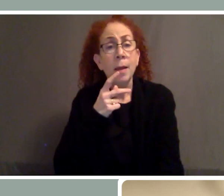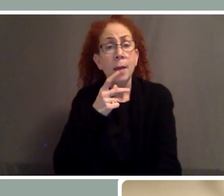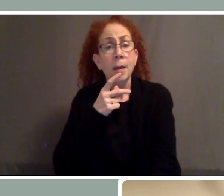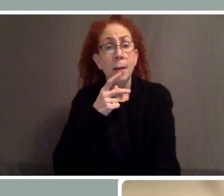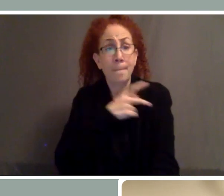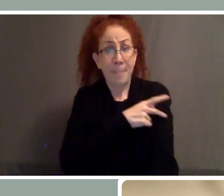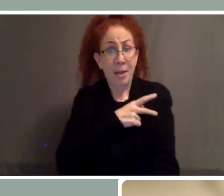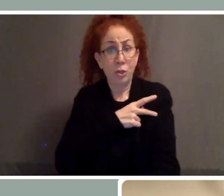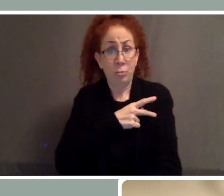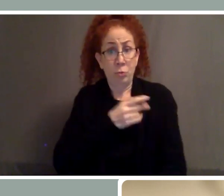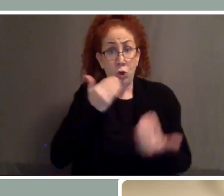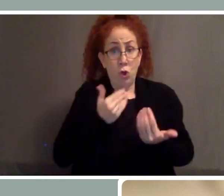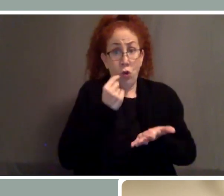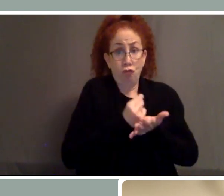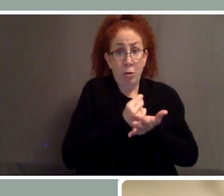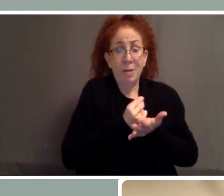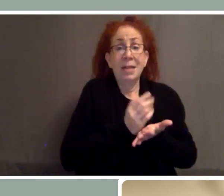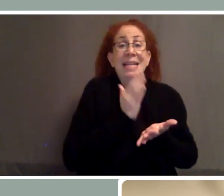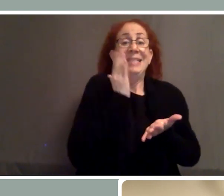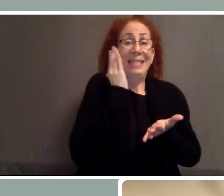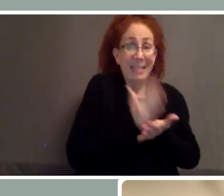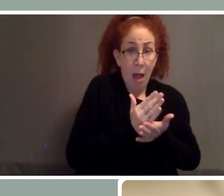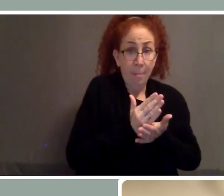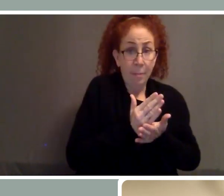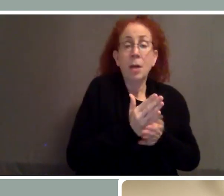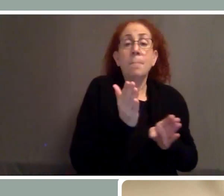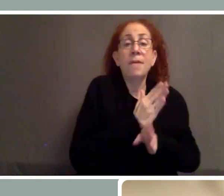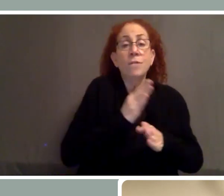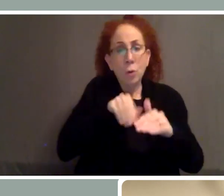a current treatment before starting a clinical trial?